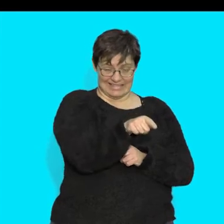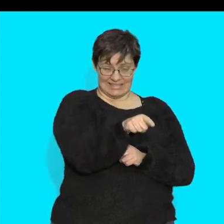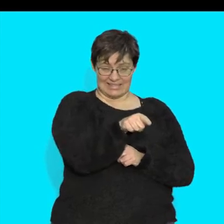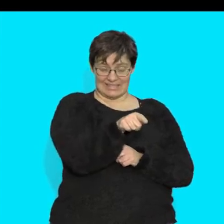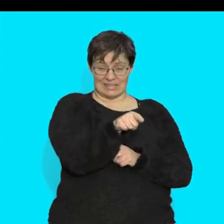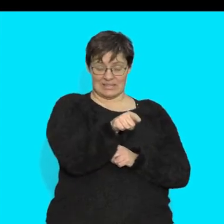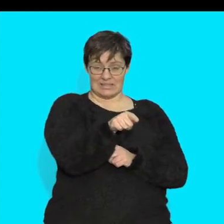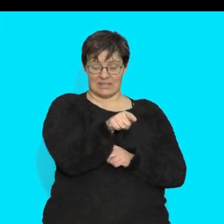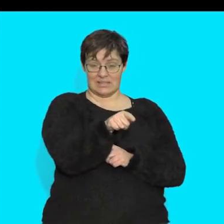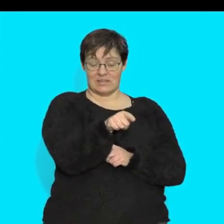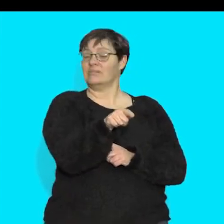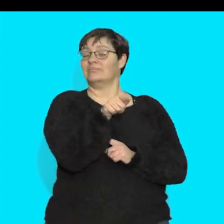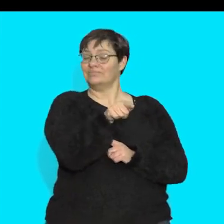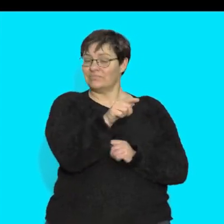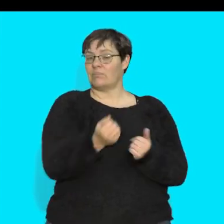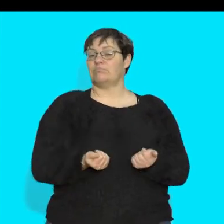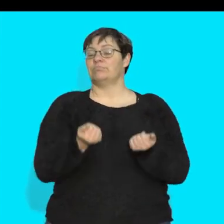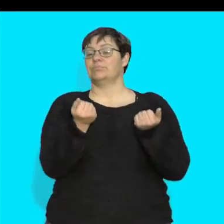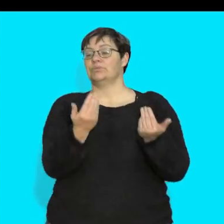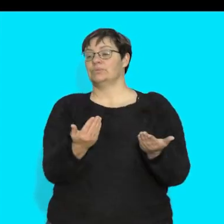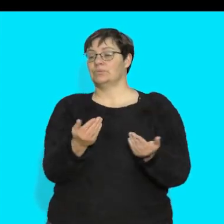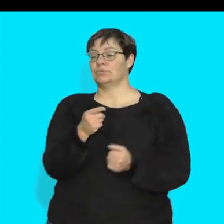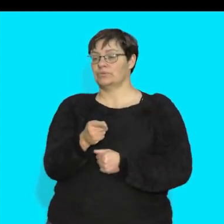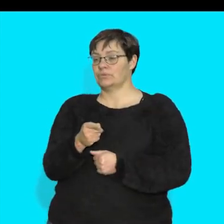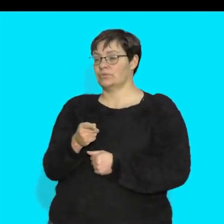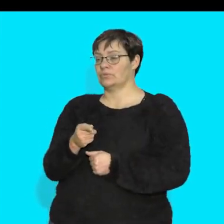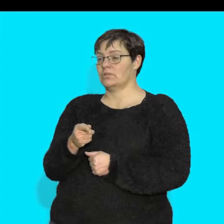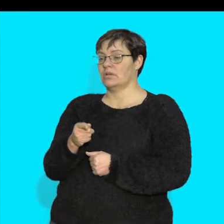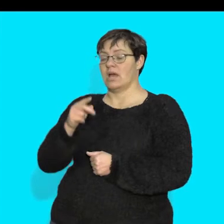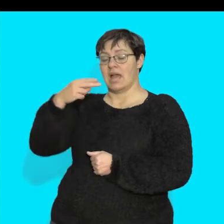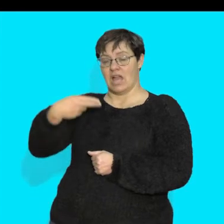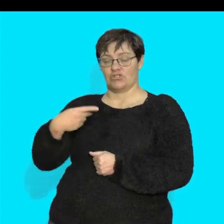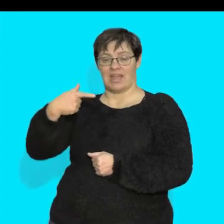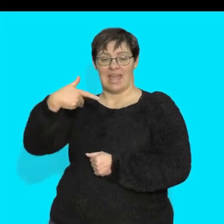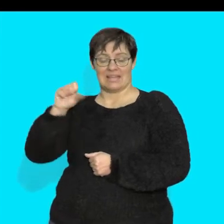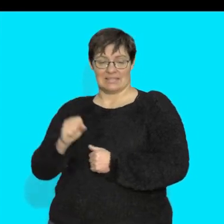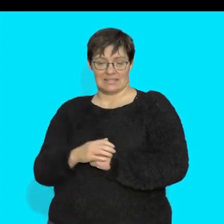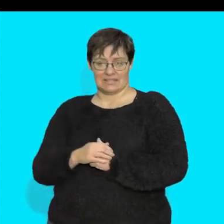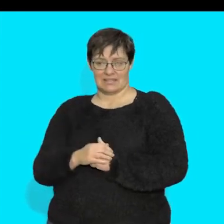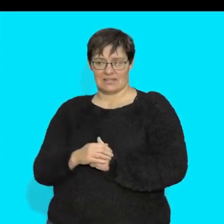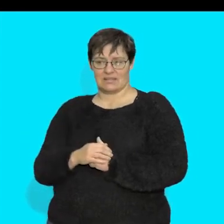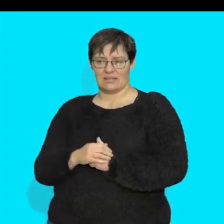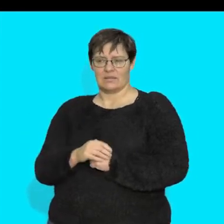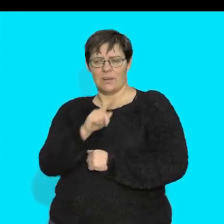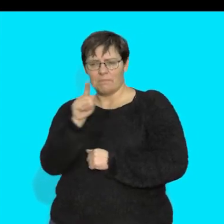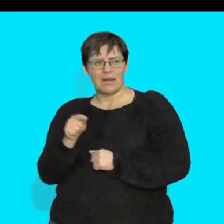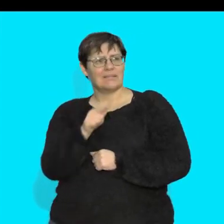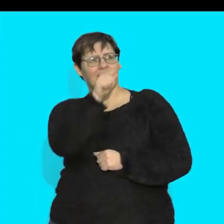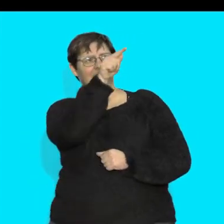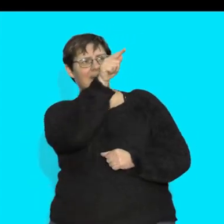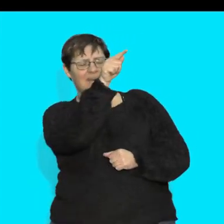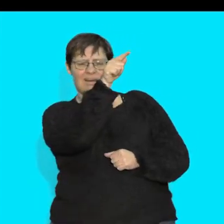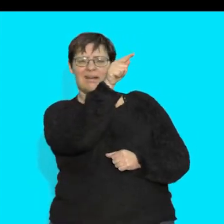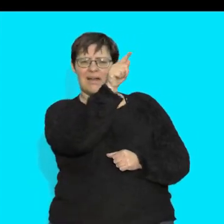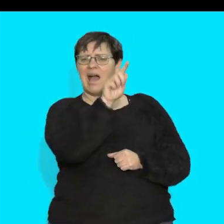here. Hydrogen ion is going to be producing hydrogen gas. But we